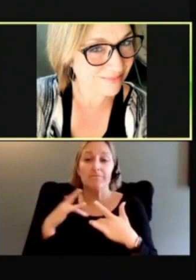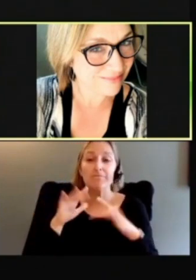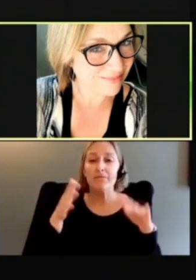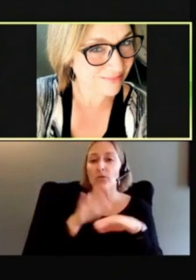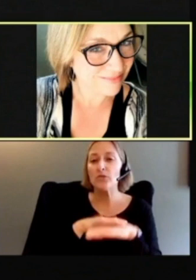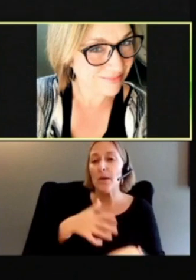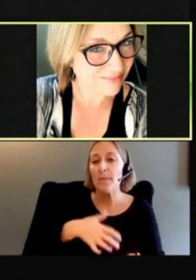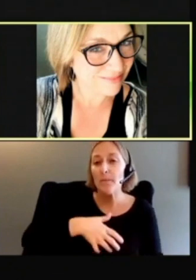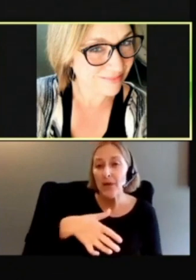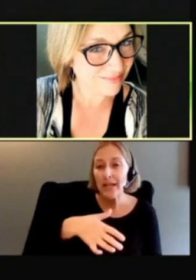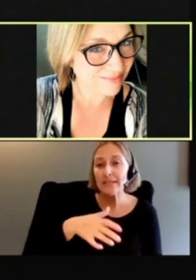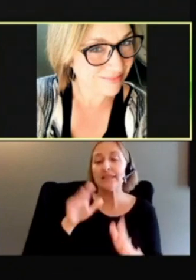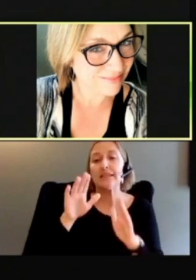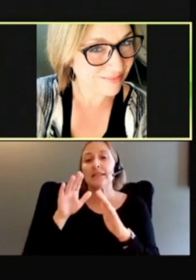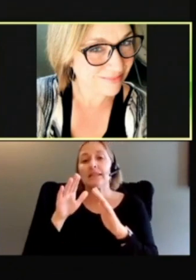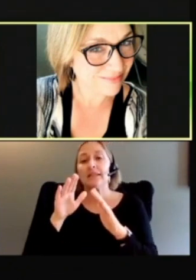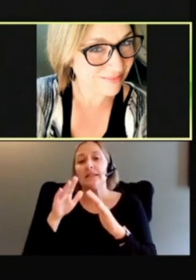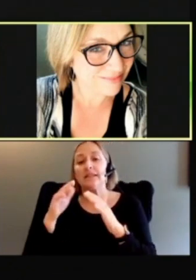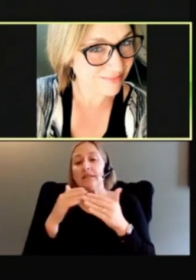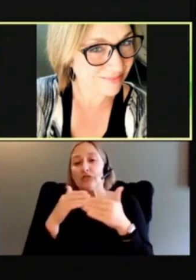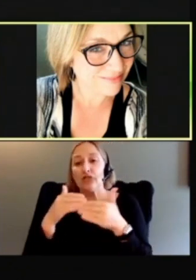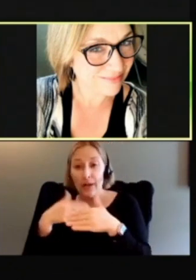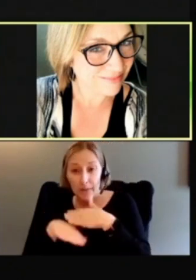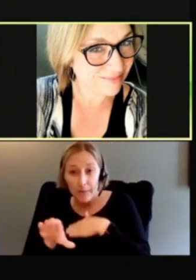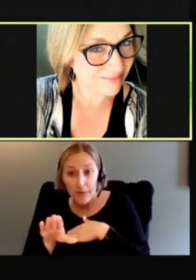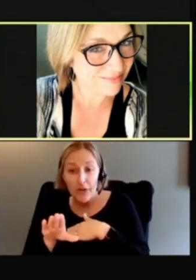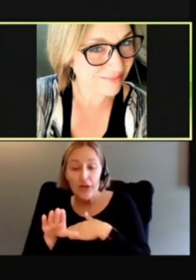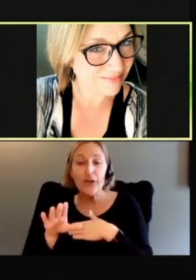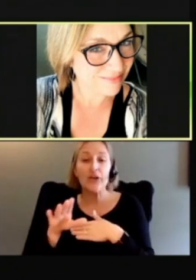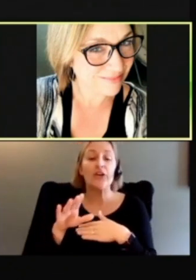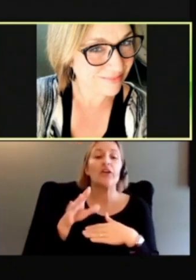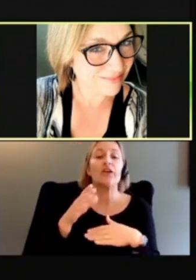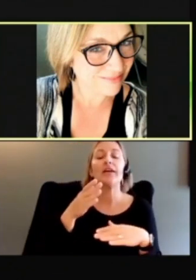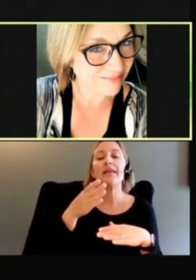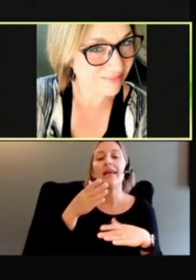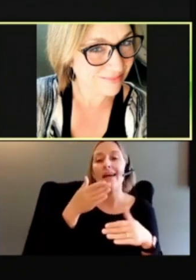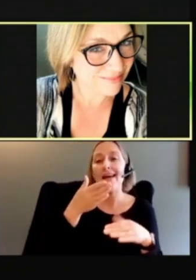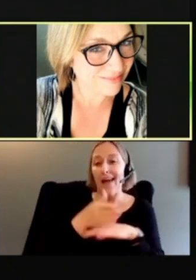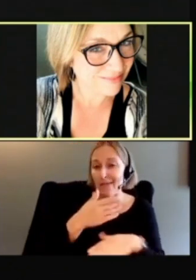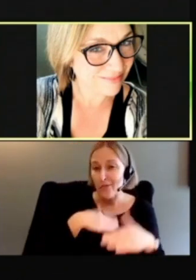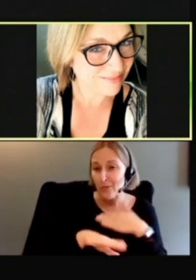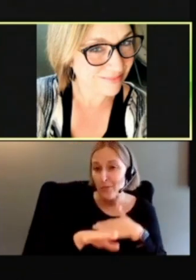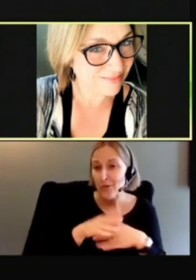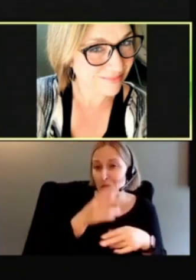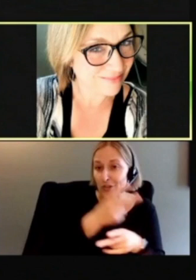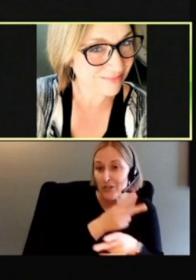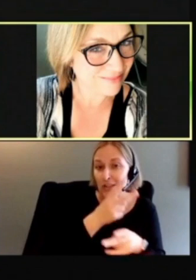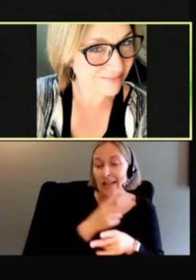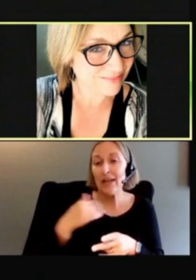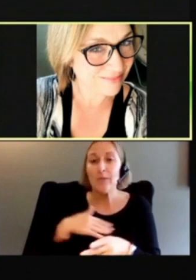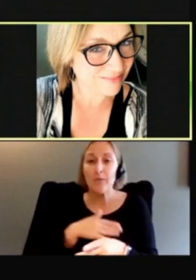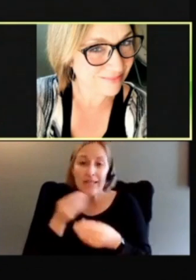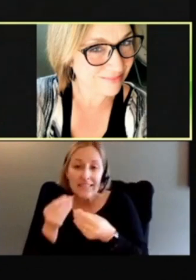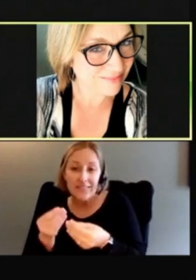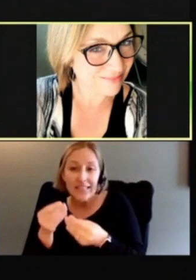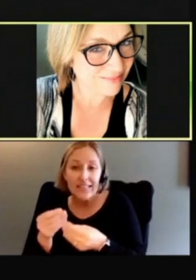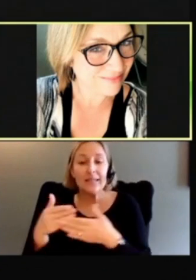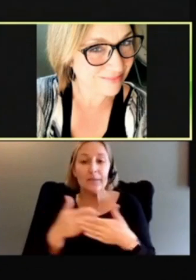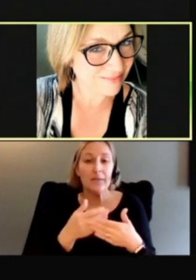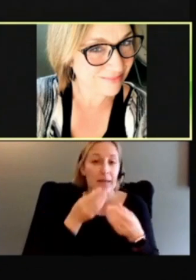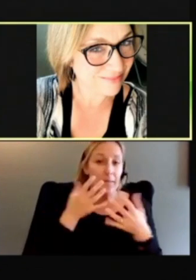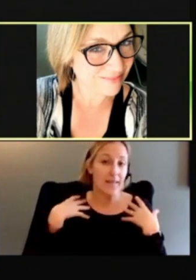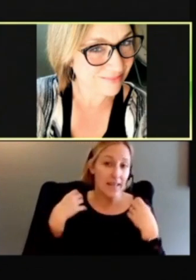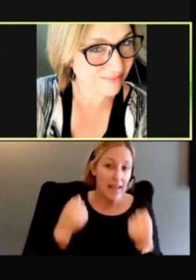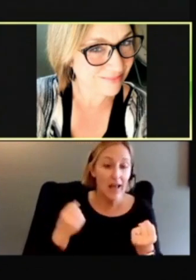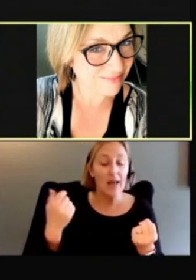childbirth, postpartum health, baby care, breastfeeding, and parenting. We started as a video company about